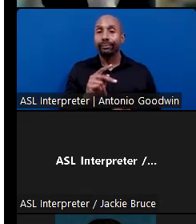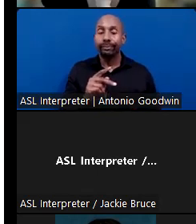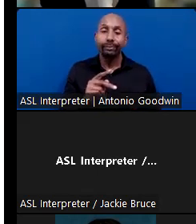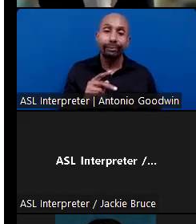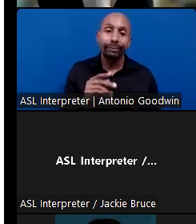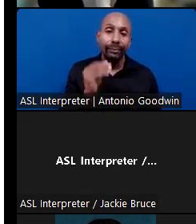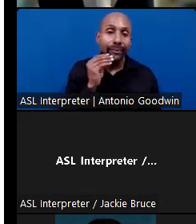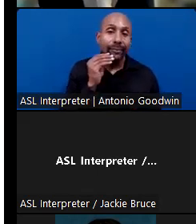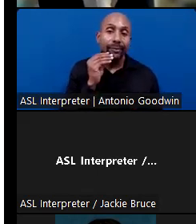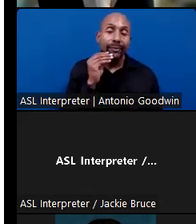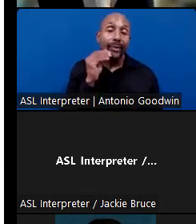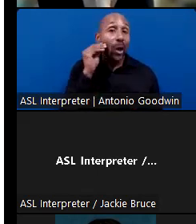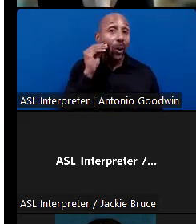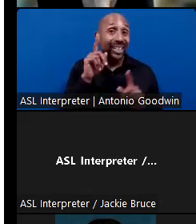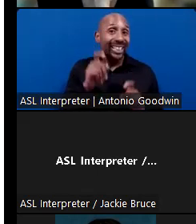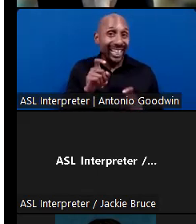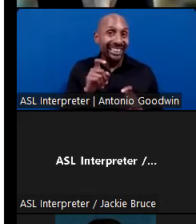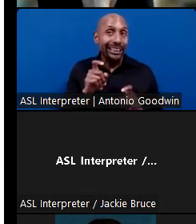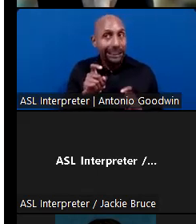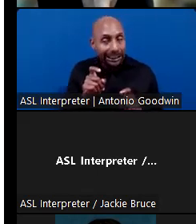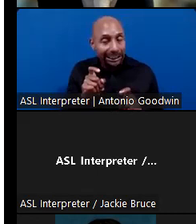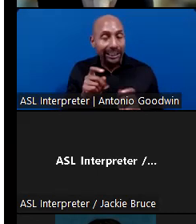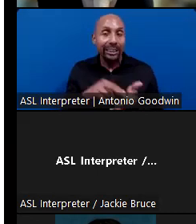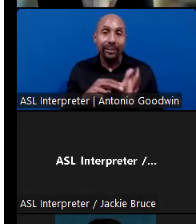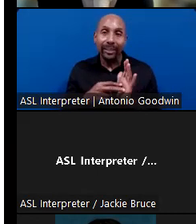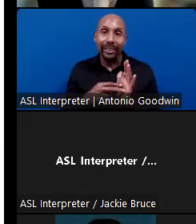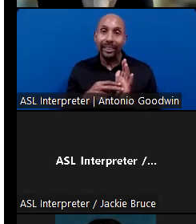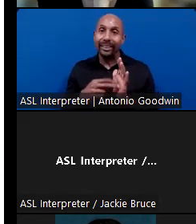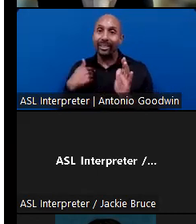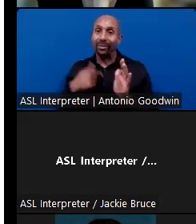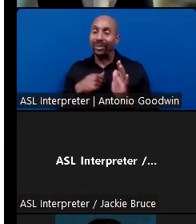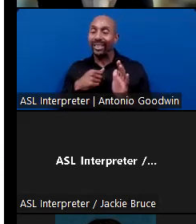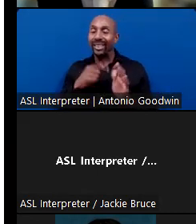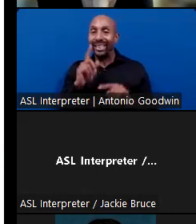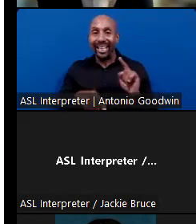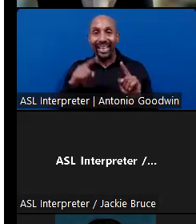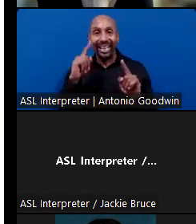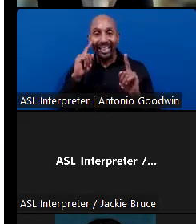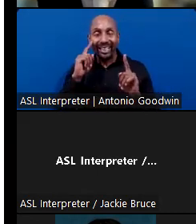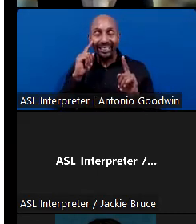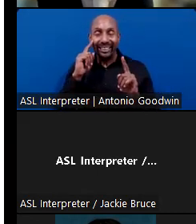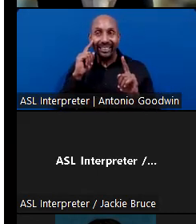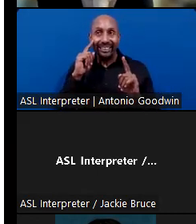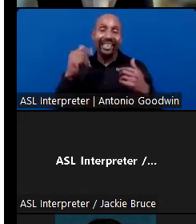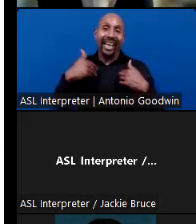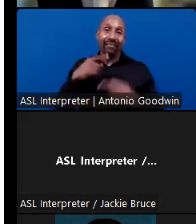sure exactly how many we have, but we also count our hospitalization rates differently. So